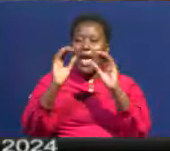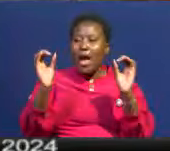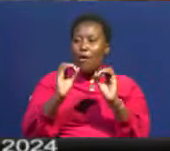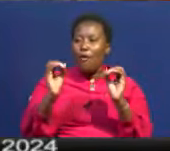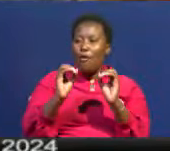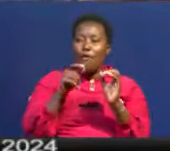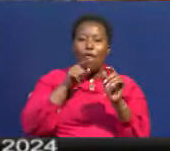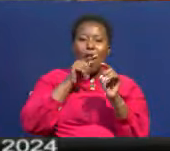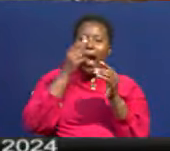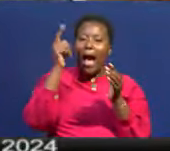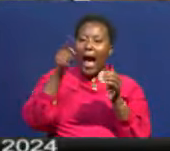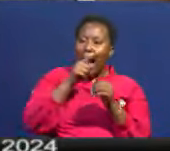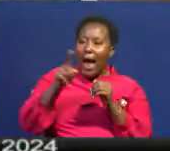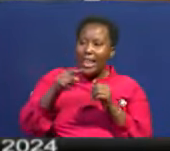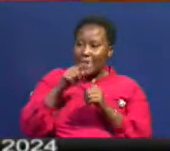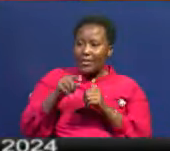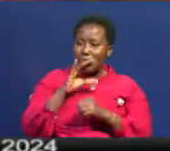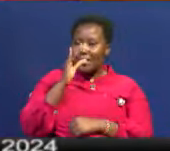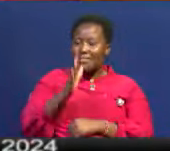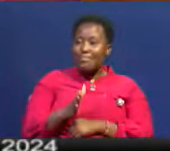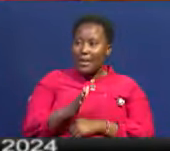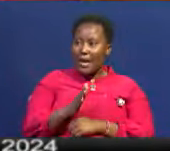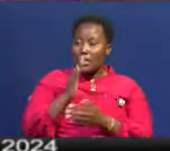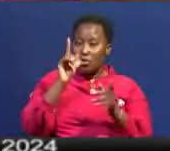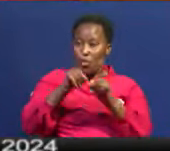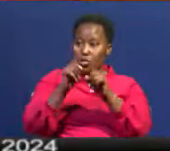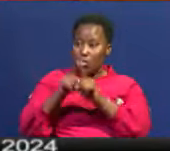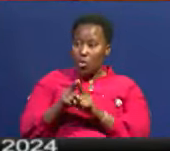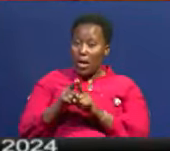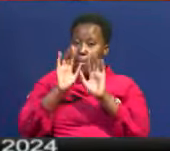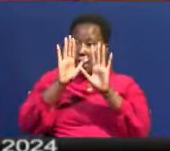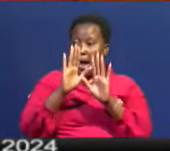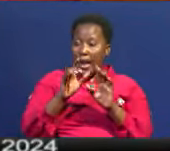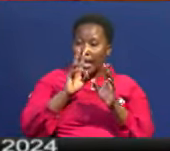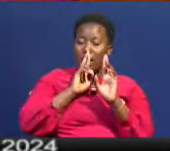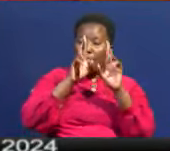Mr. Speaker, it is also reported by media that the IMF has already